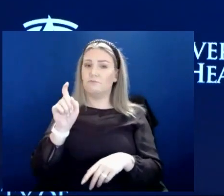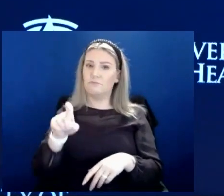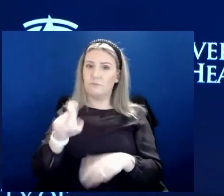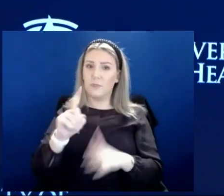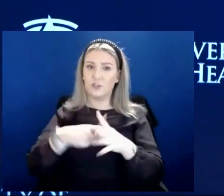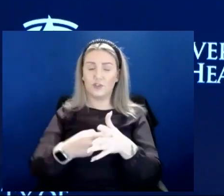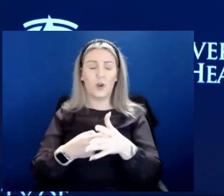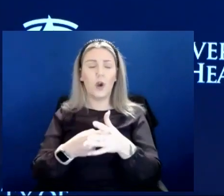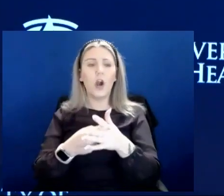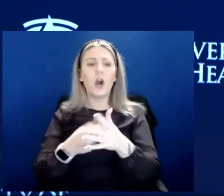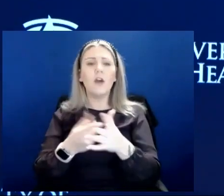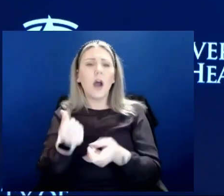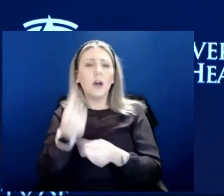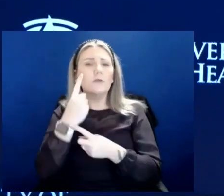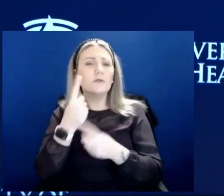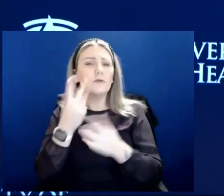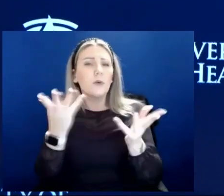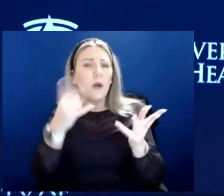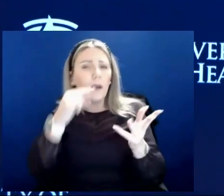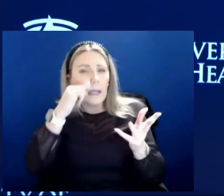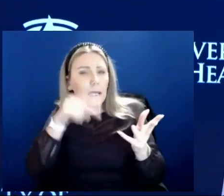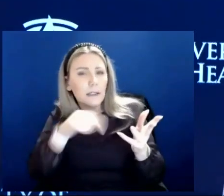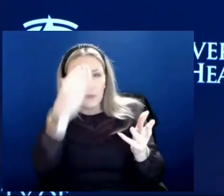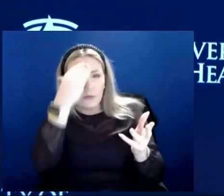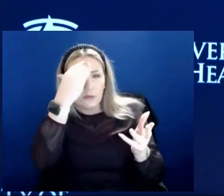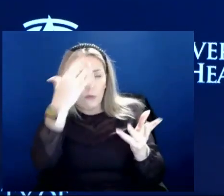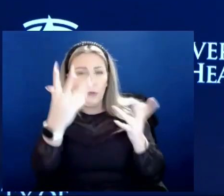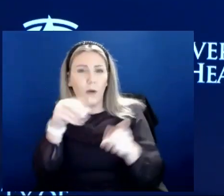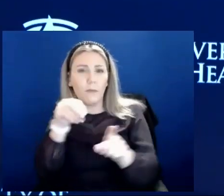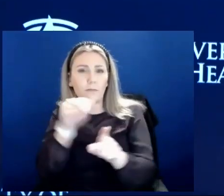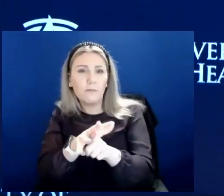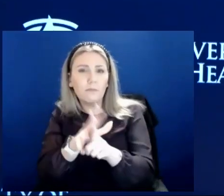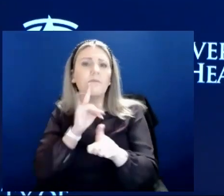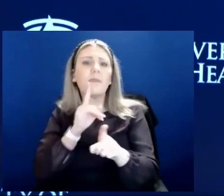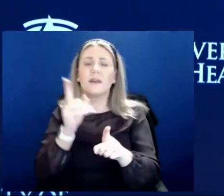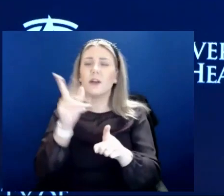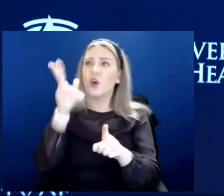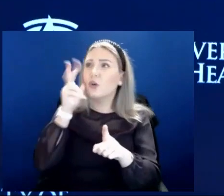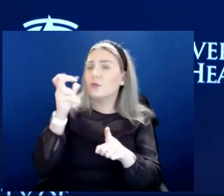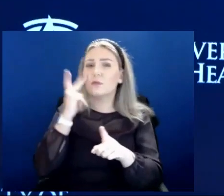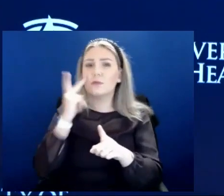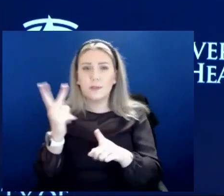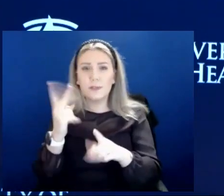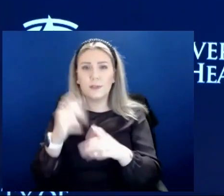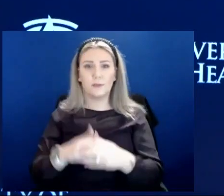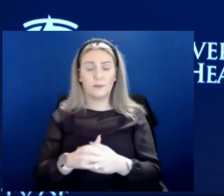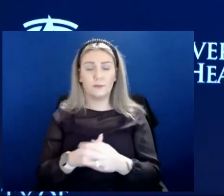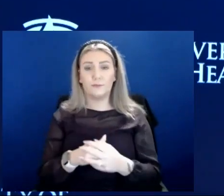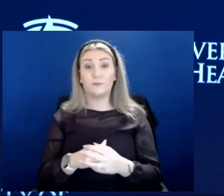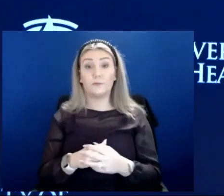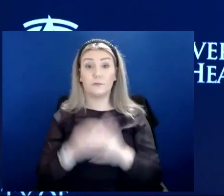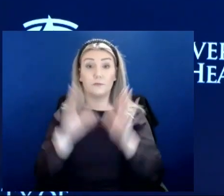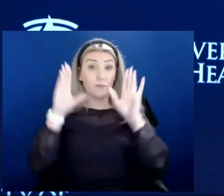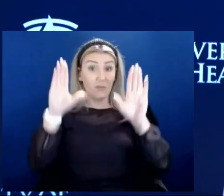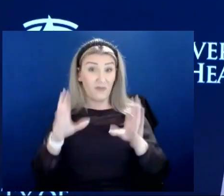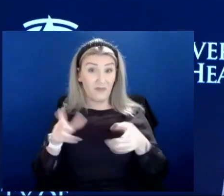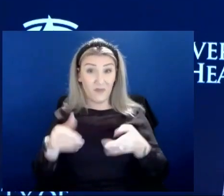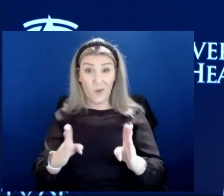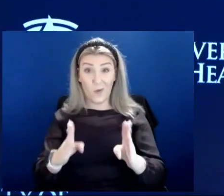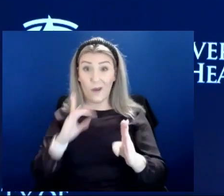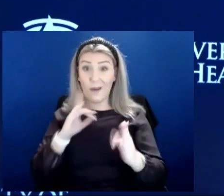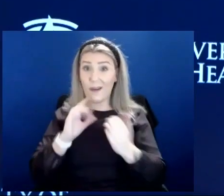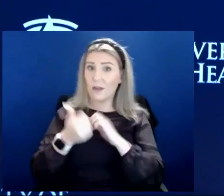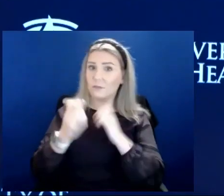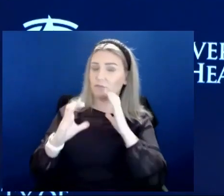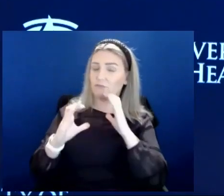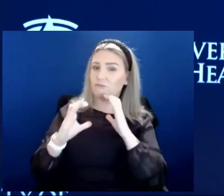kids know and what they've been exposed to and what they've heard and seen. And so it's a great way to start the conversation instead of